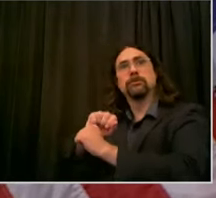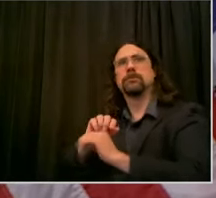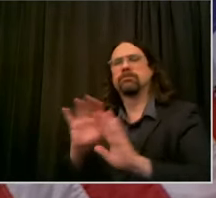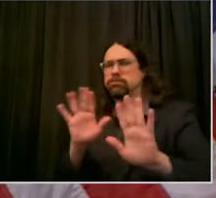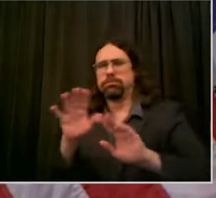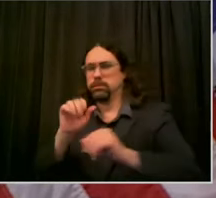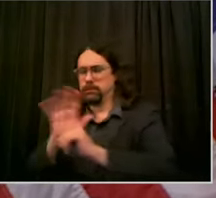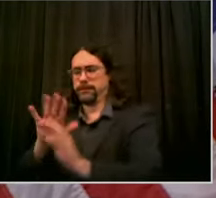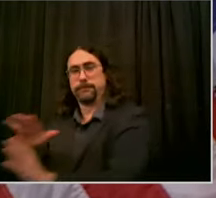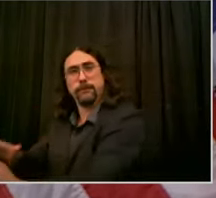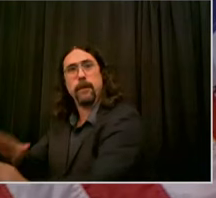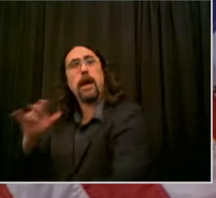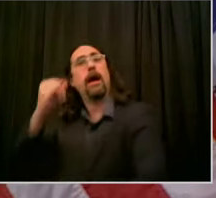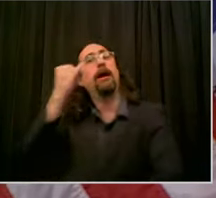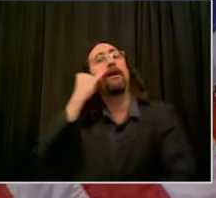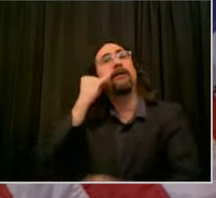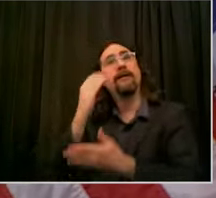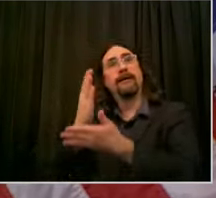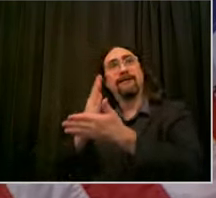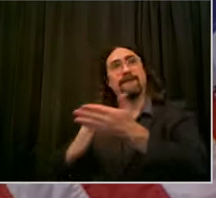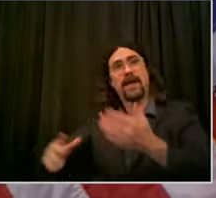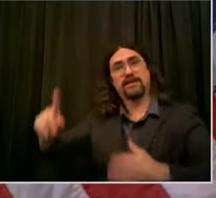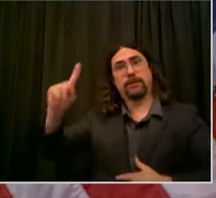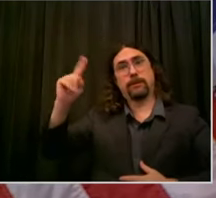given that we're sending,